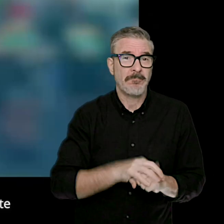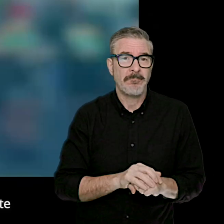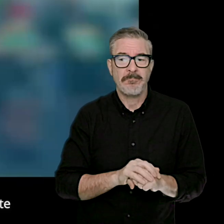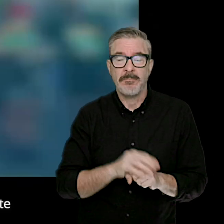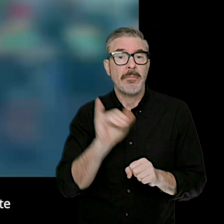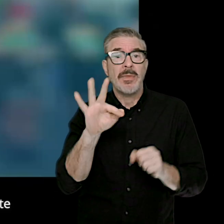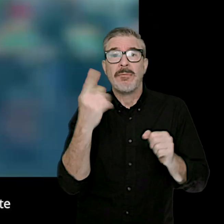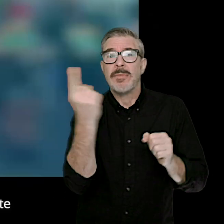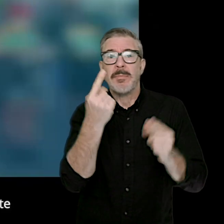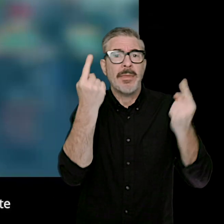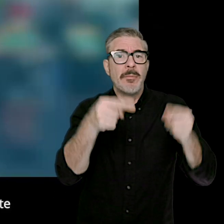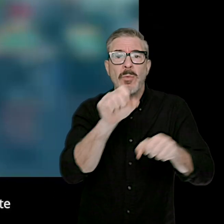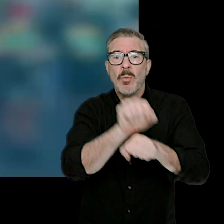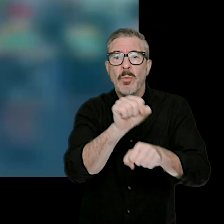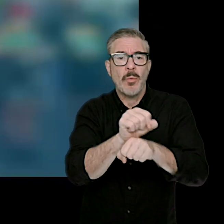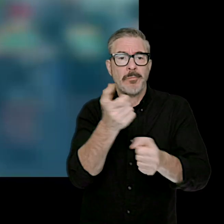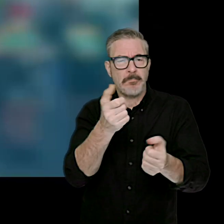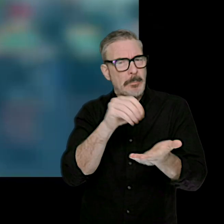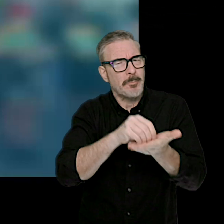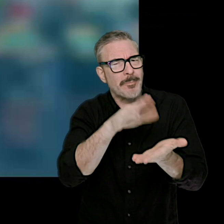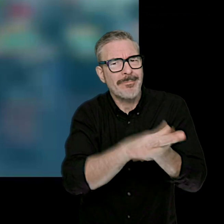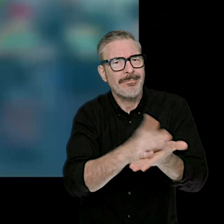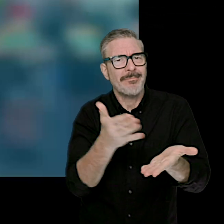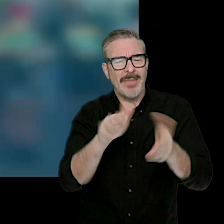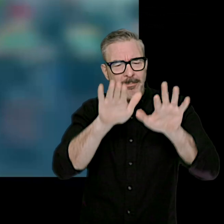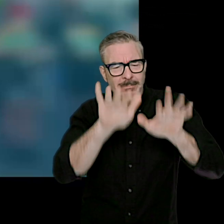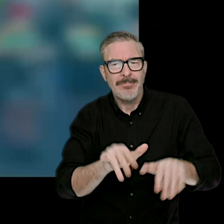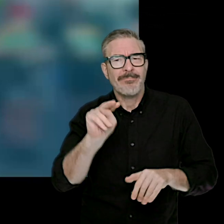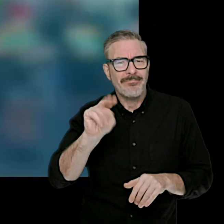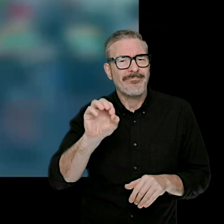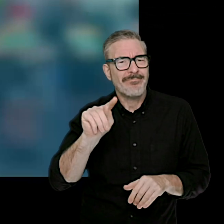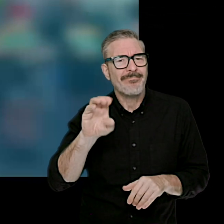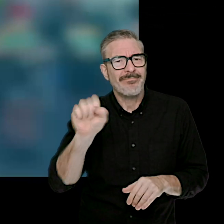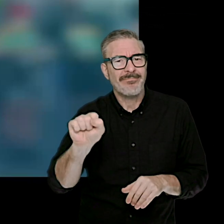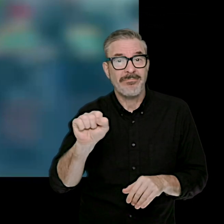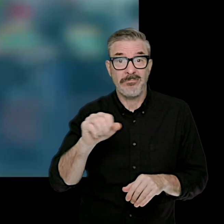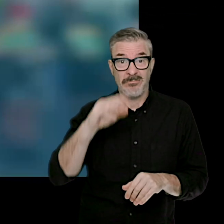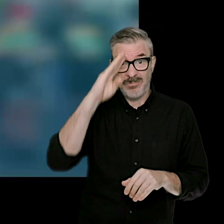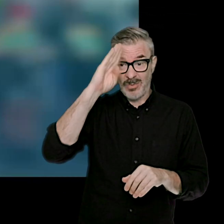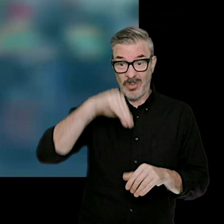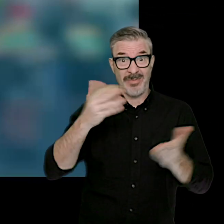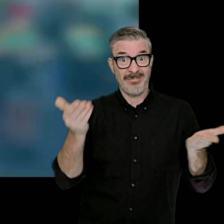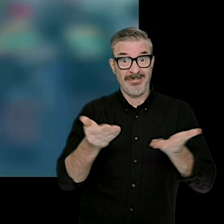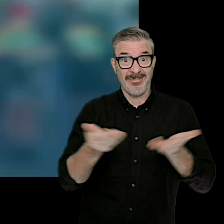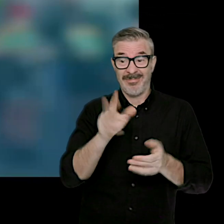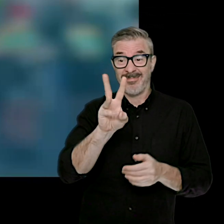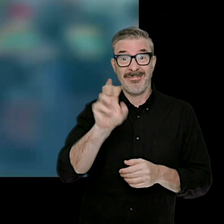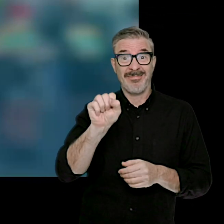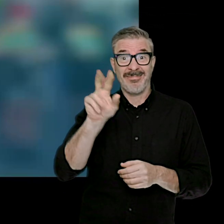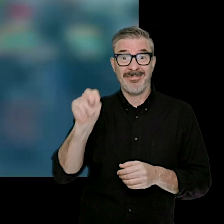advocate for yourself is to take note and to write that shit down, like we like to say at the WSN.